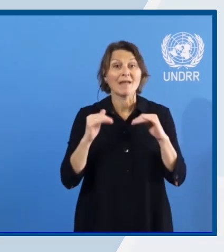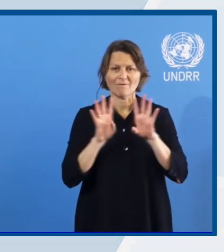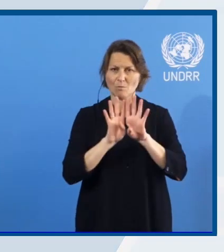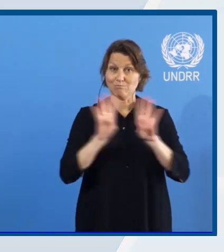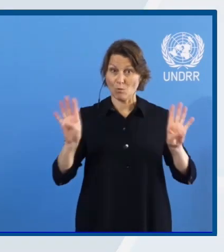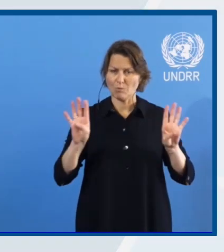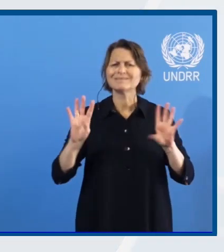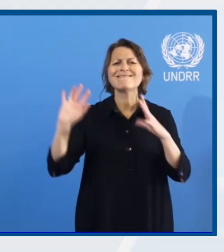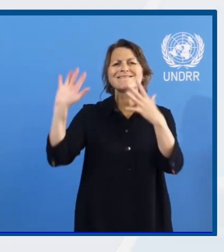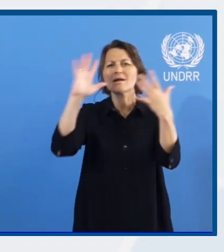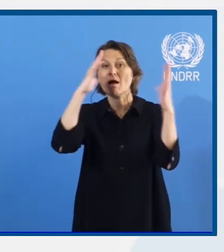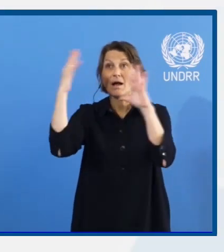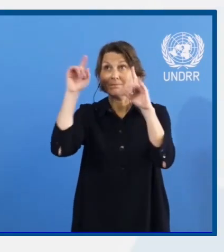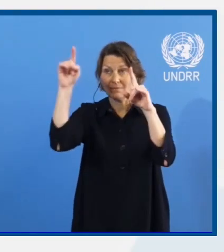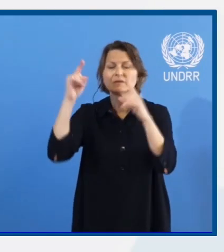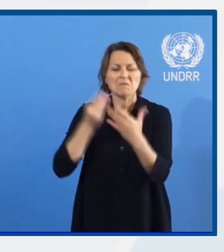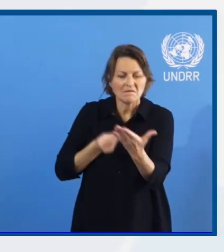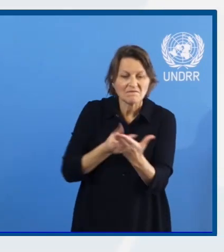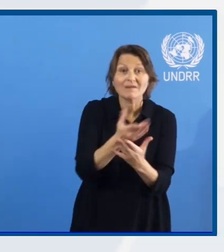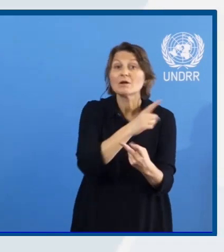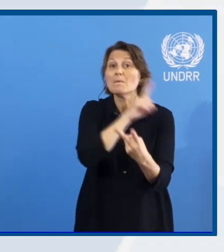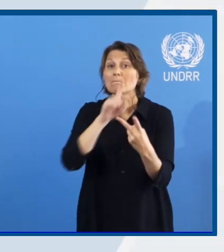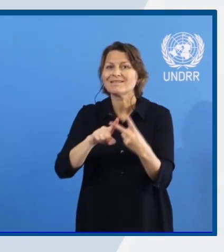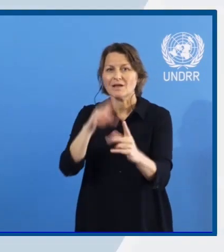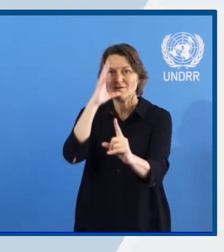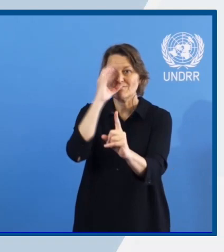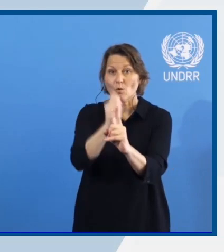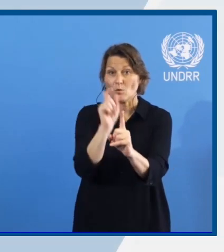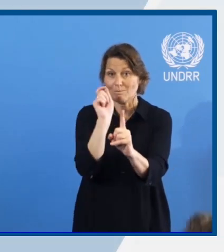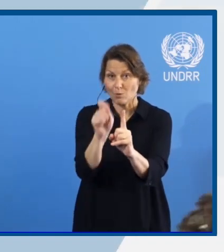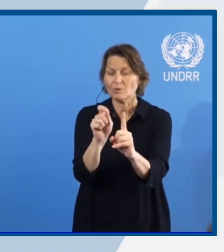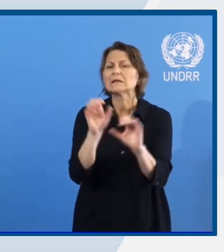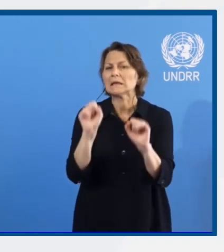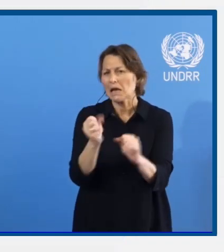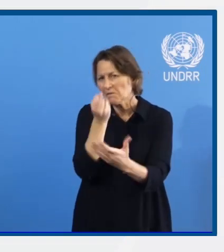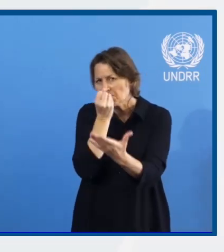and the Climate Change Focal Point Network. I'll stop there for now.